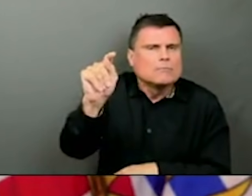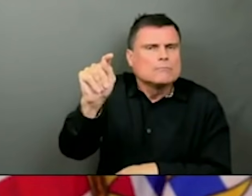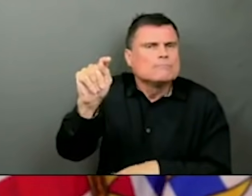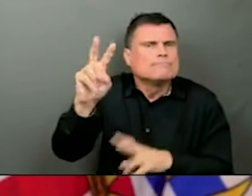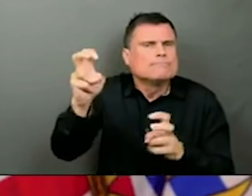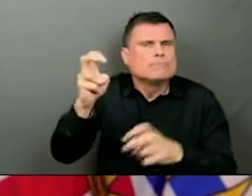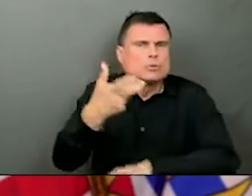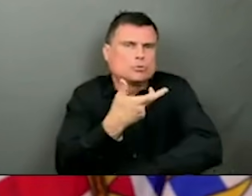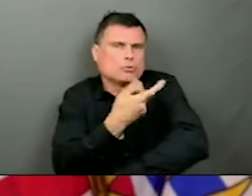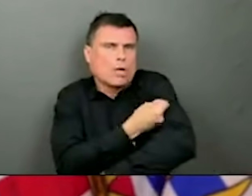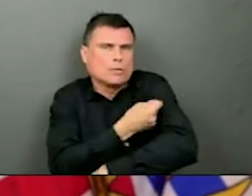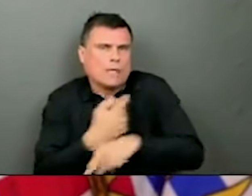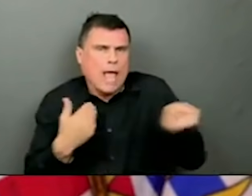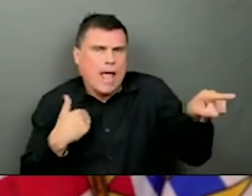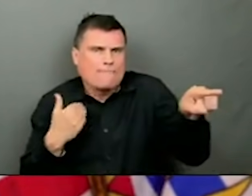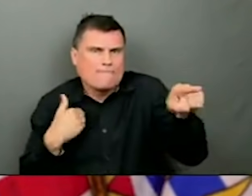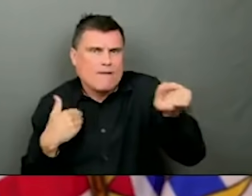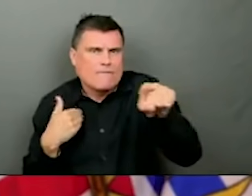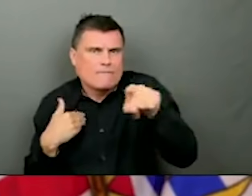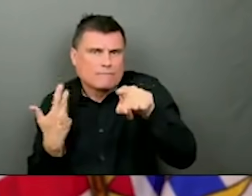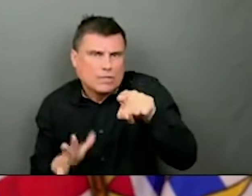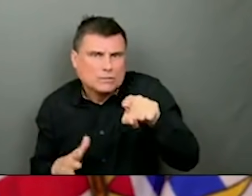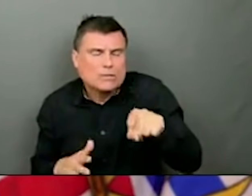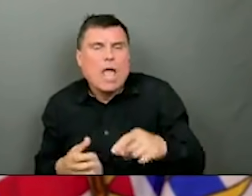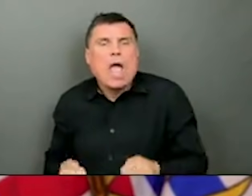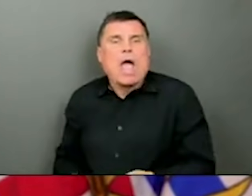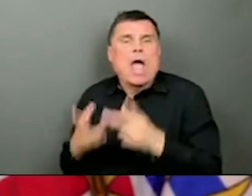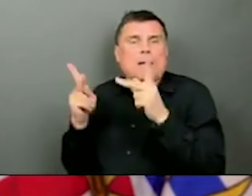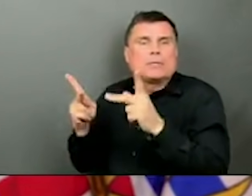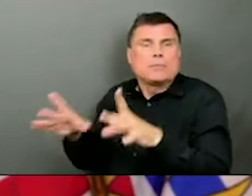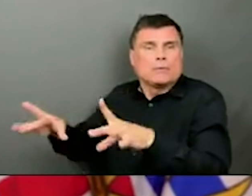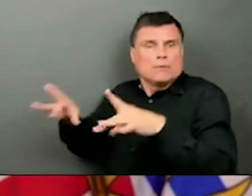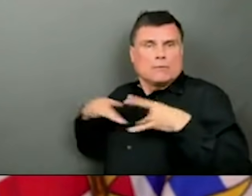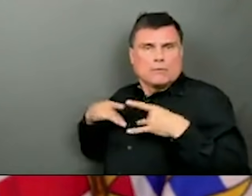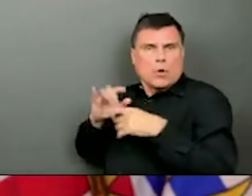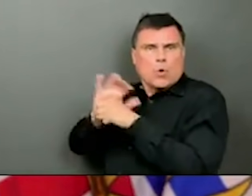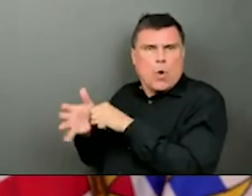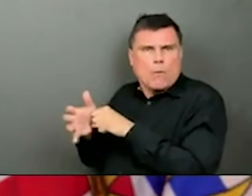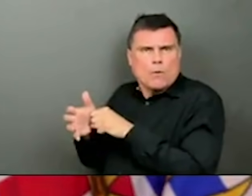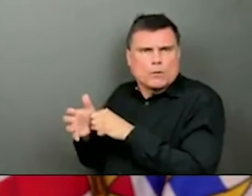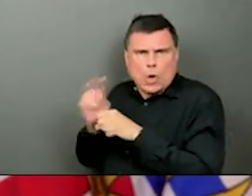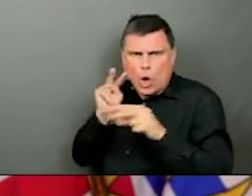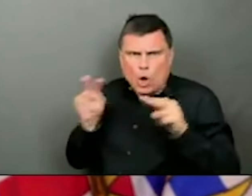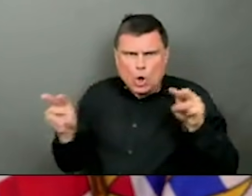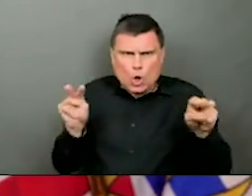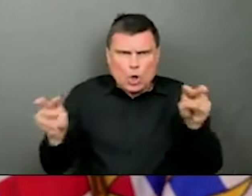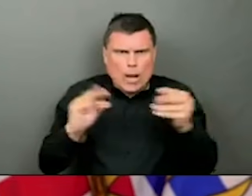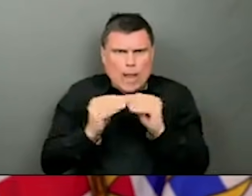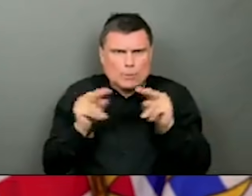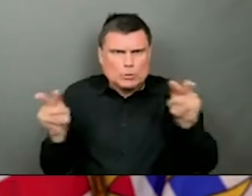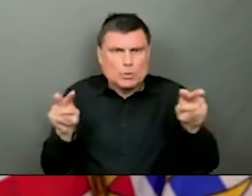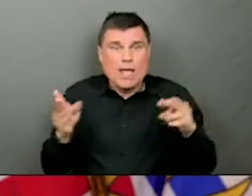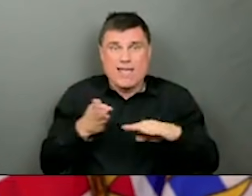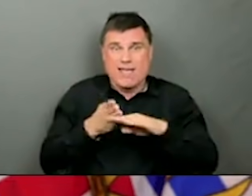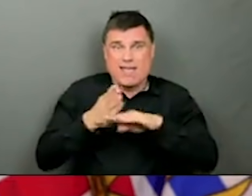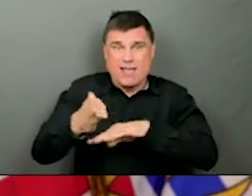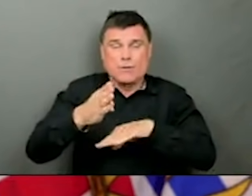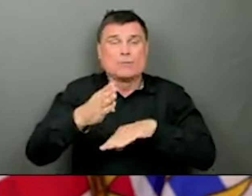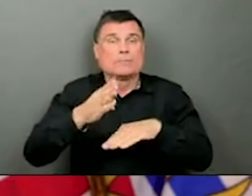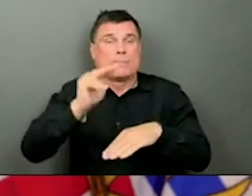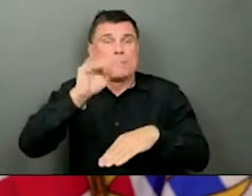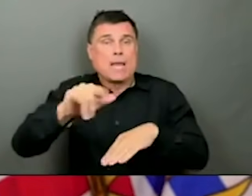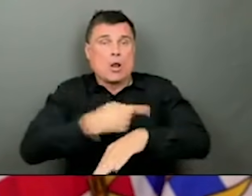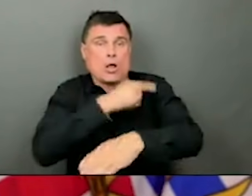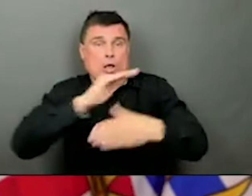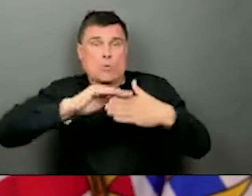community transmission over the next few days to determine where we can go from here. And there is a